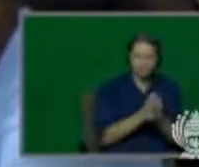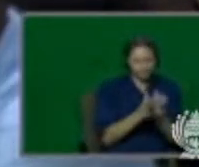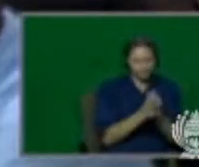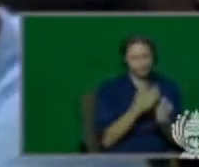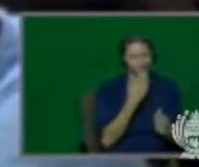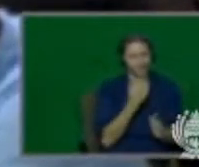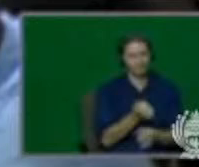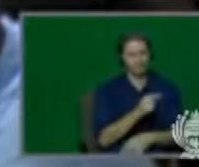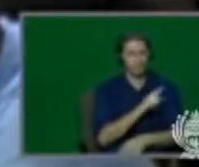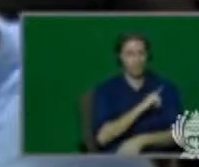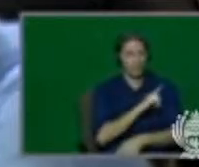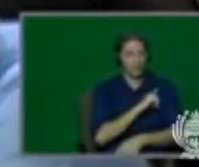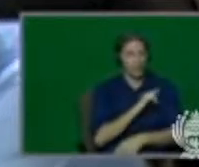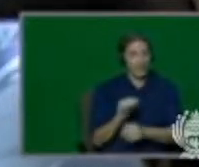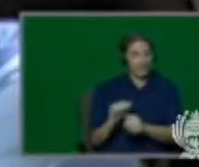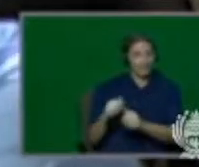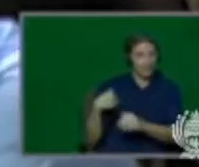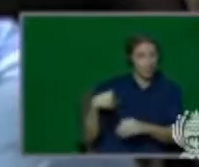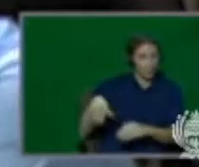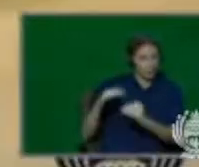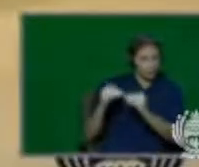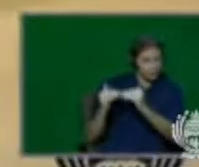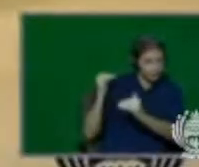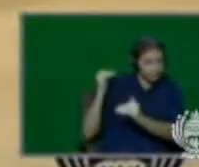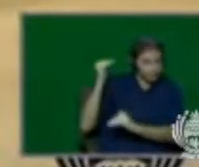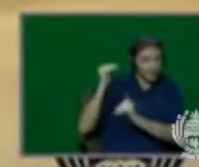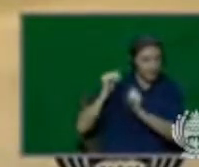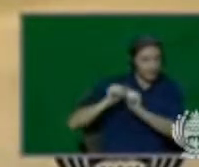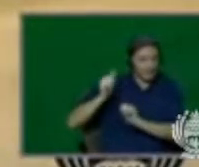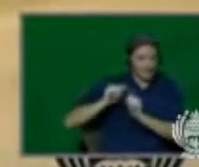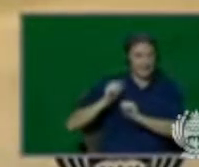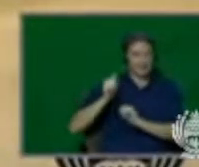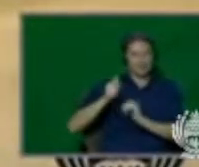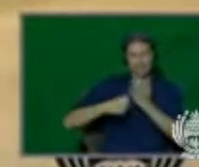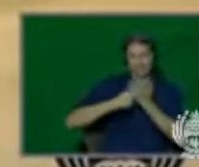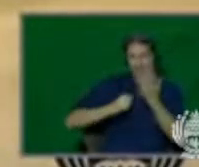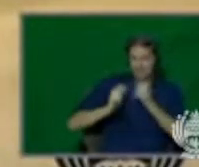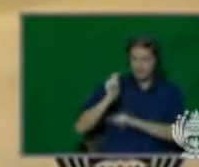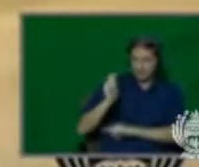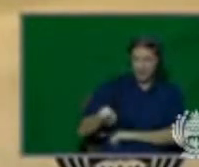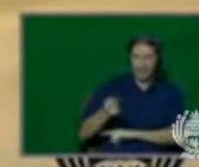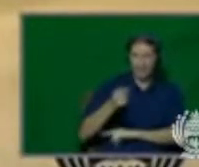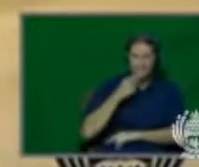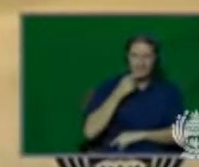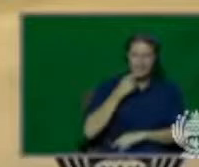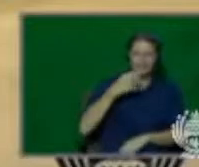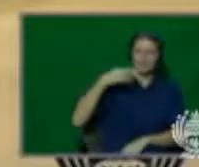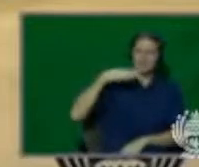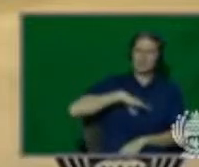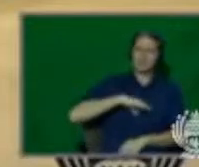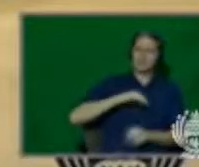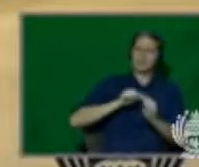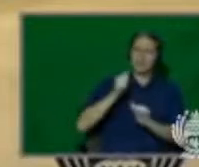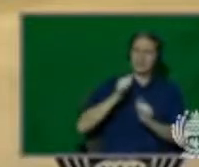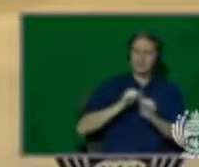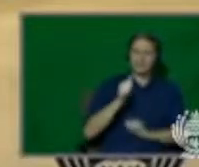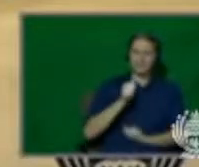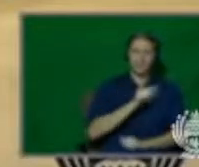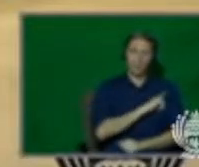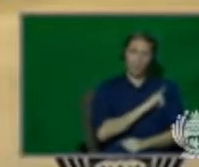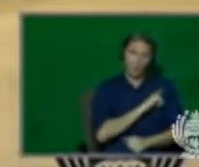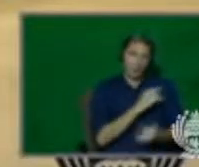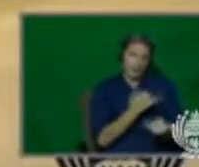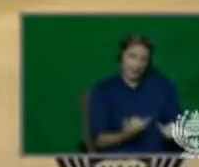tax compliance and efficiency take time. Once again, the investment we make today in SARS will allow us